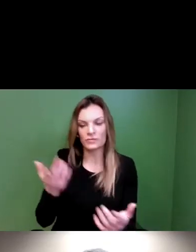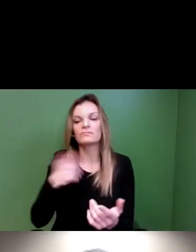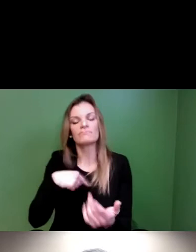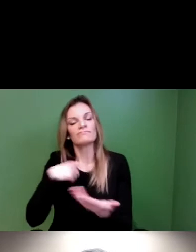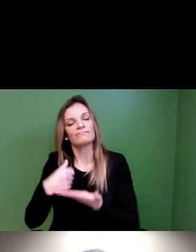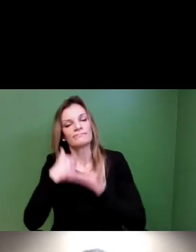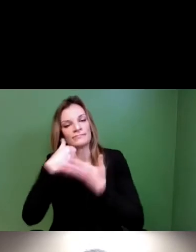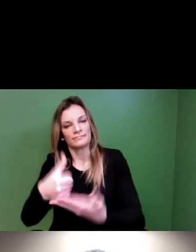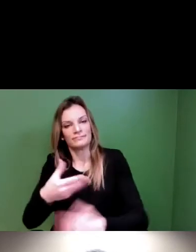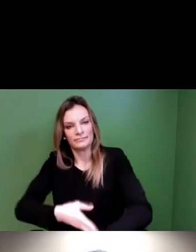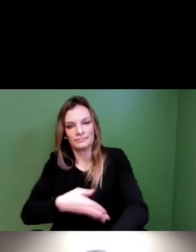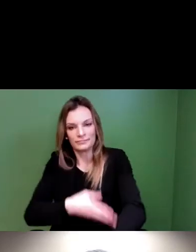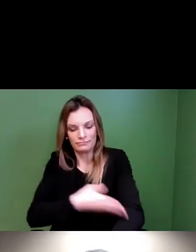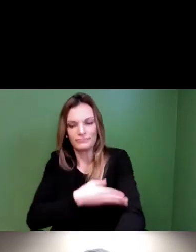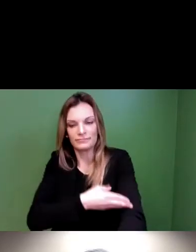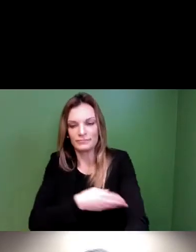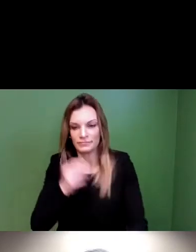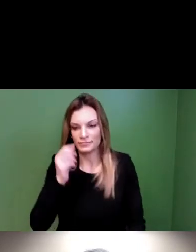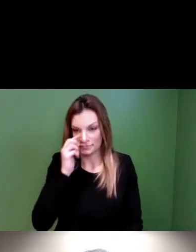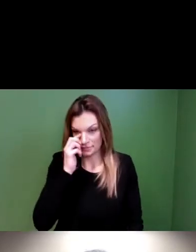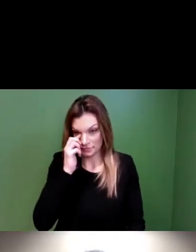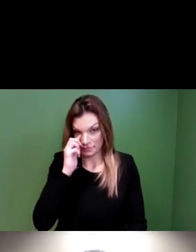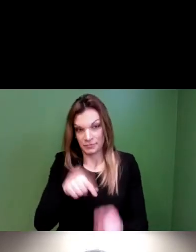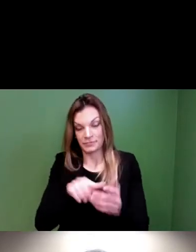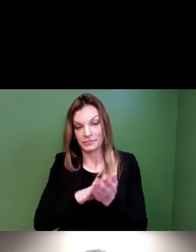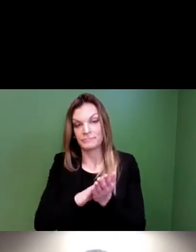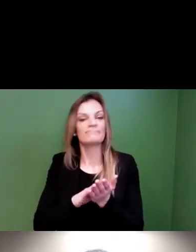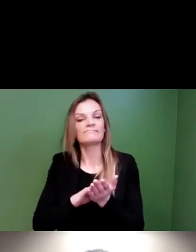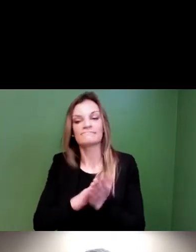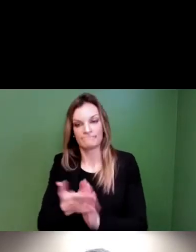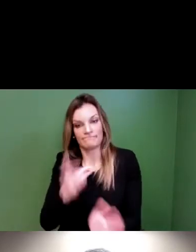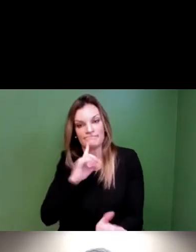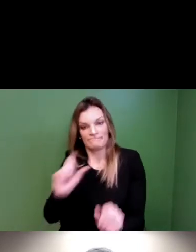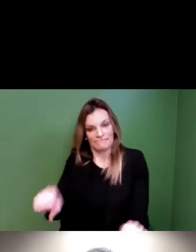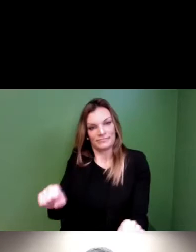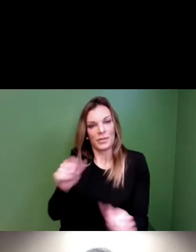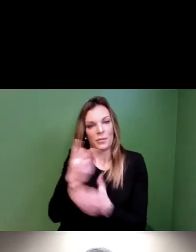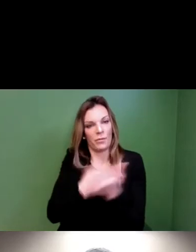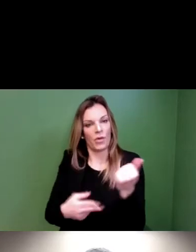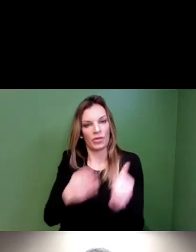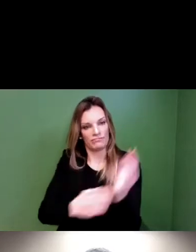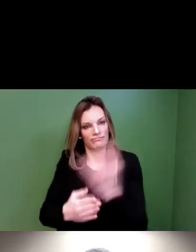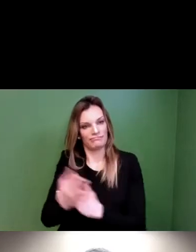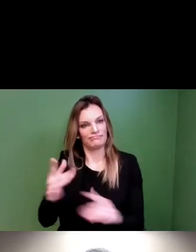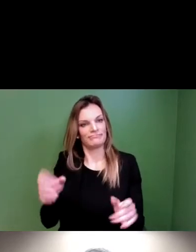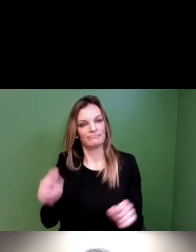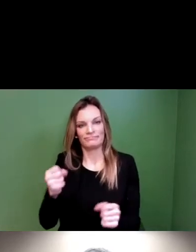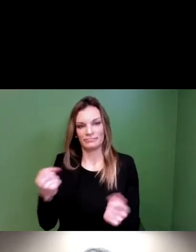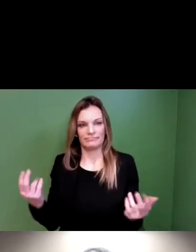we can creep up the functionality so it becomes possible to use both hands at the same time.